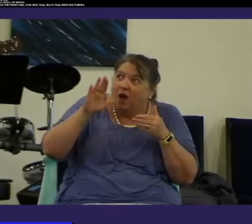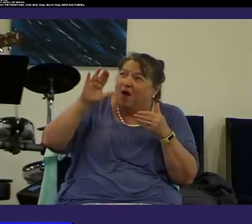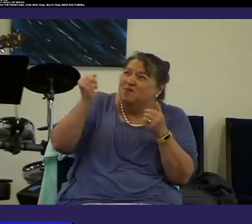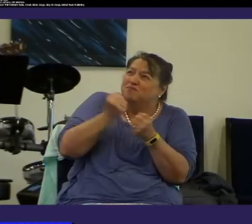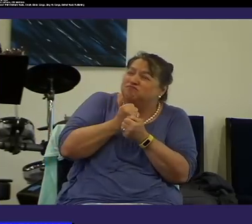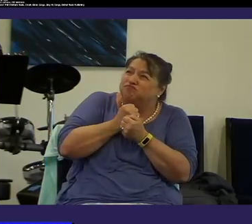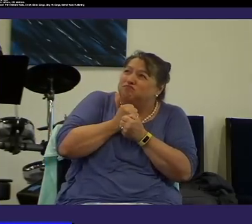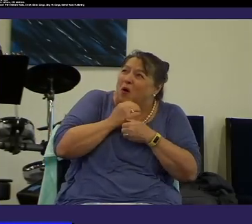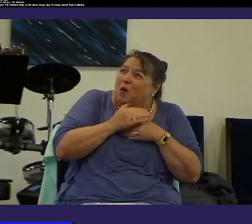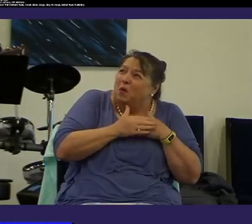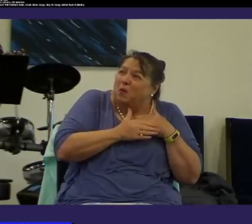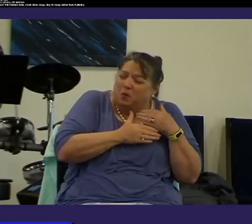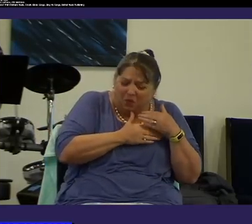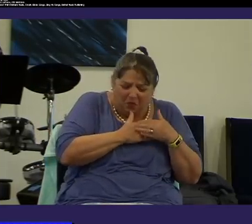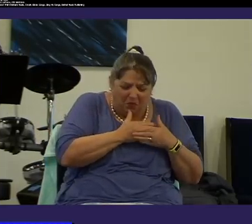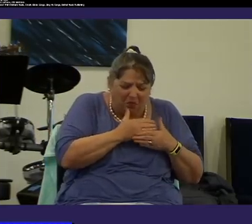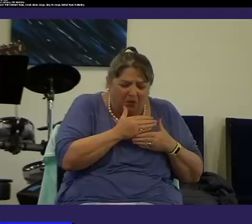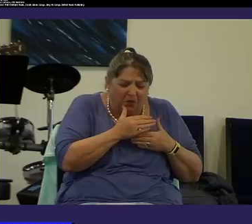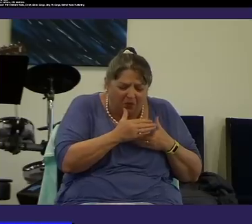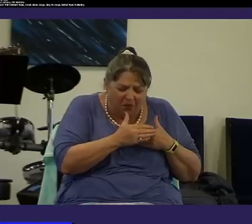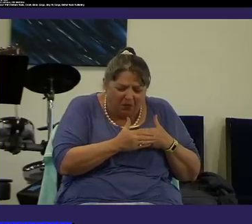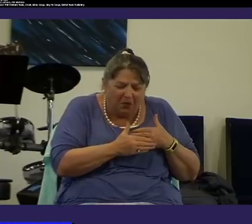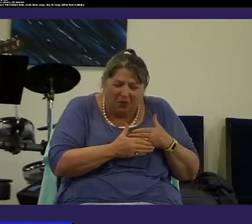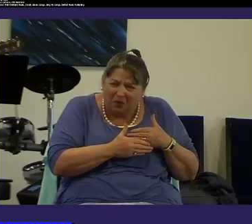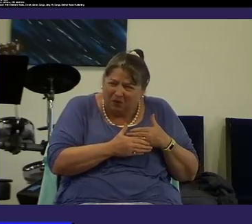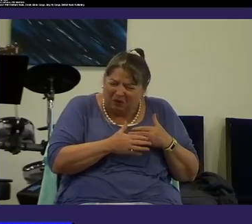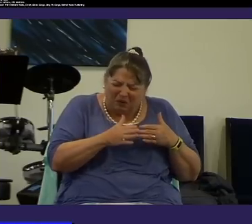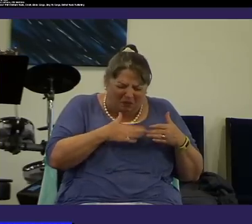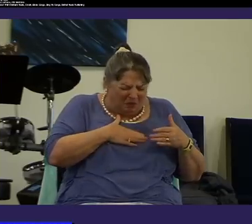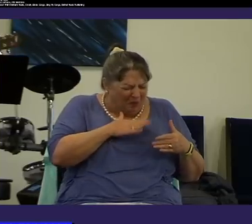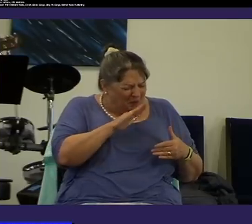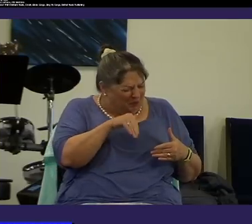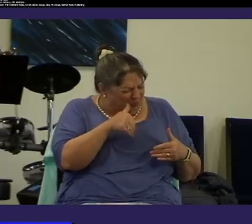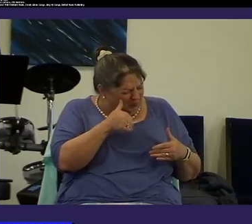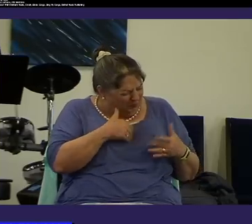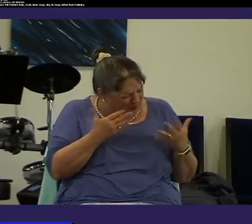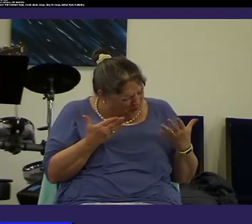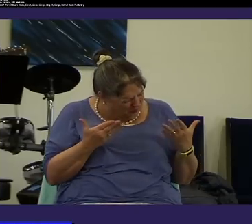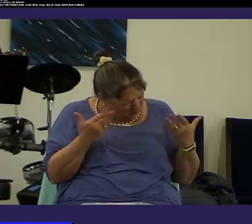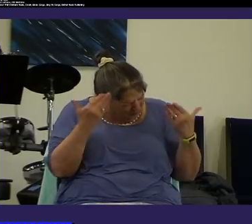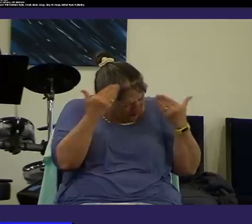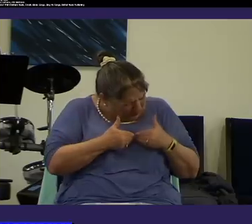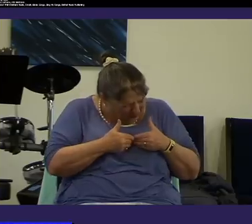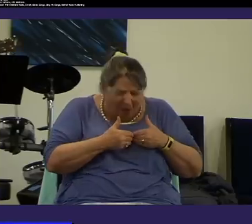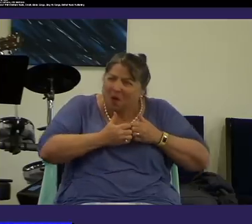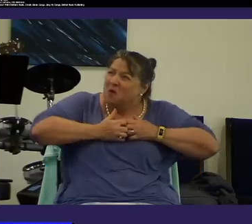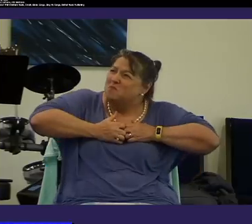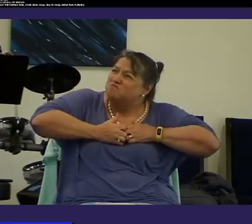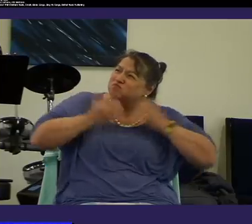darkness, your loving kindness tore through the